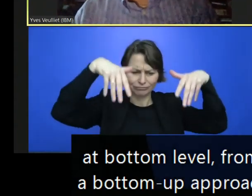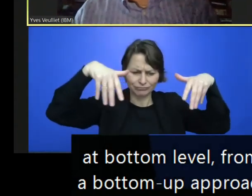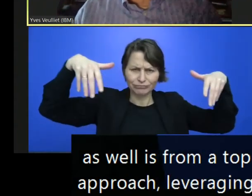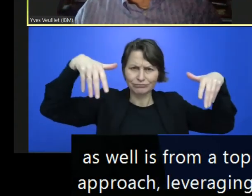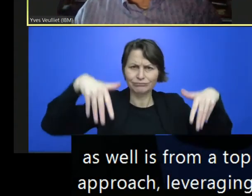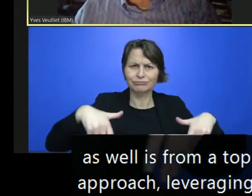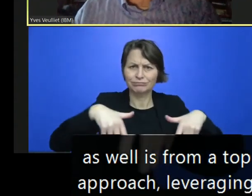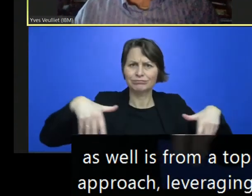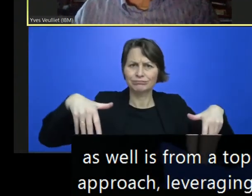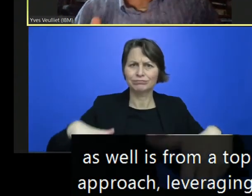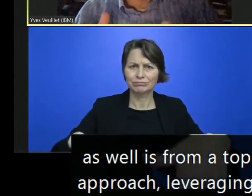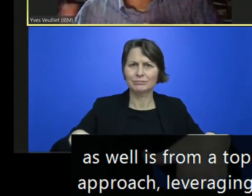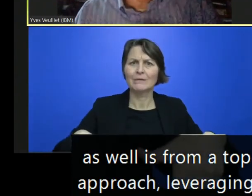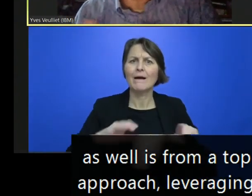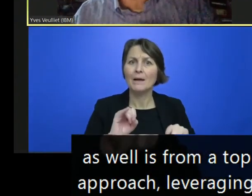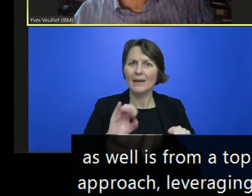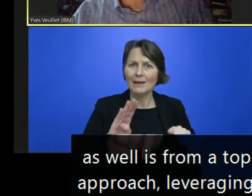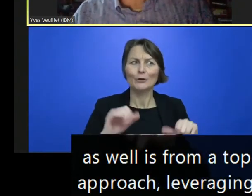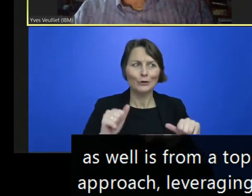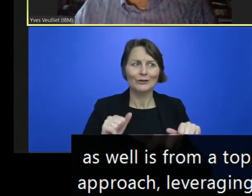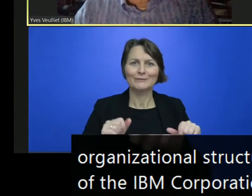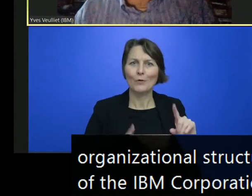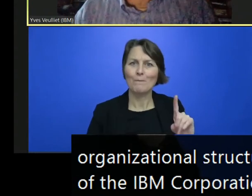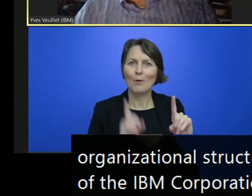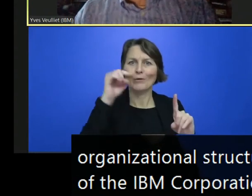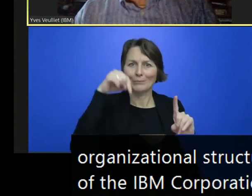really effective. And this is also what we do with the AI